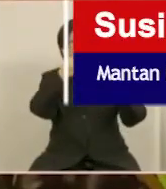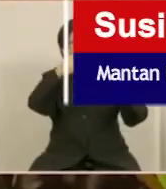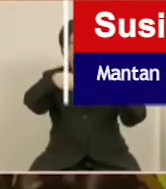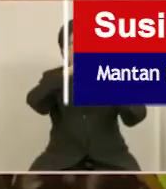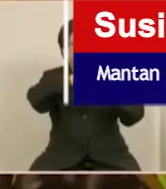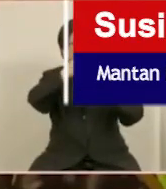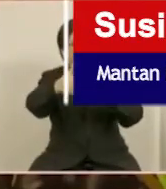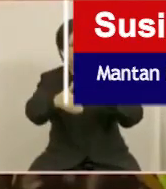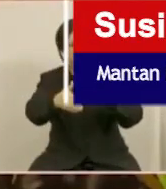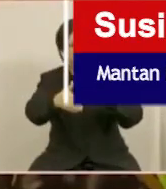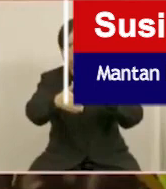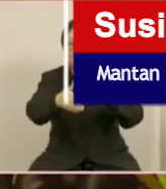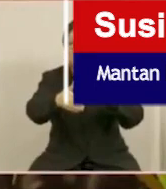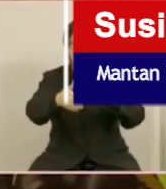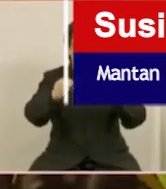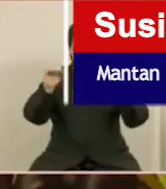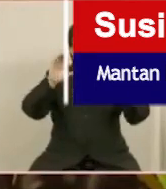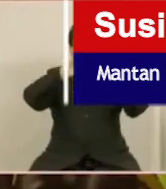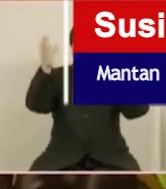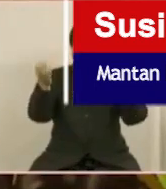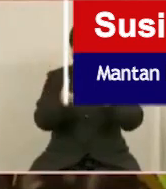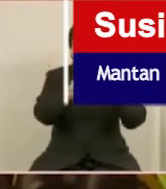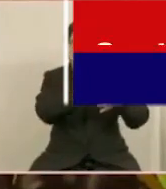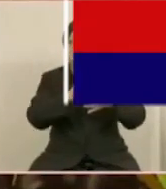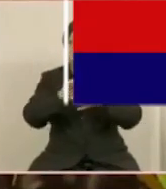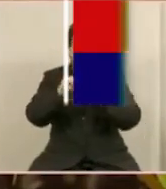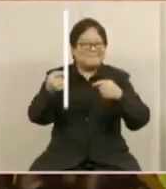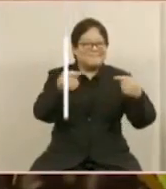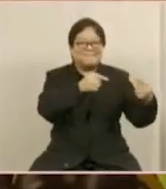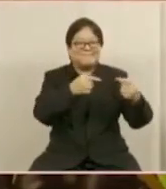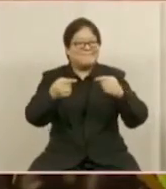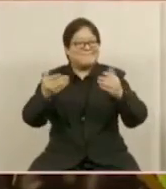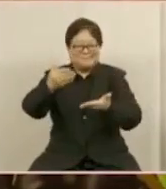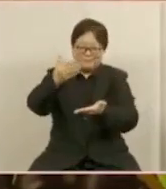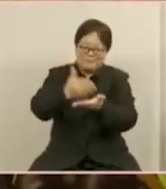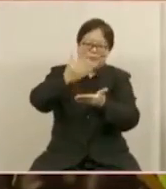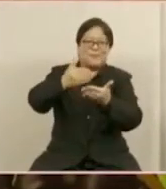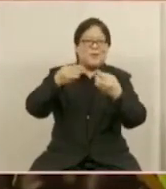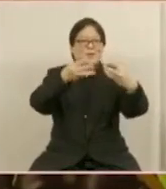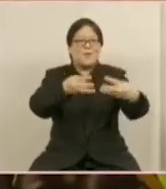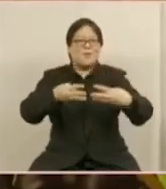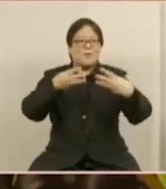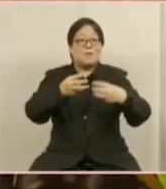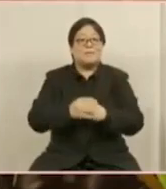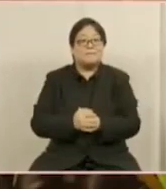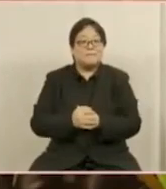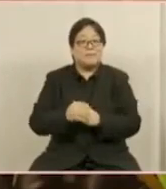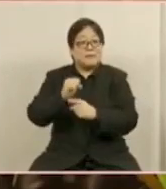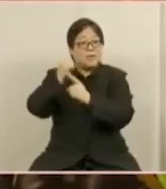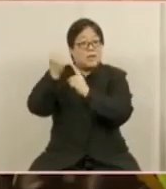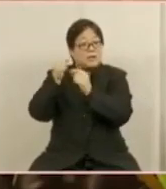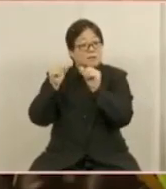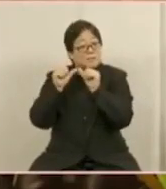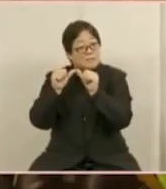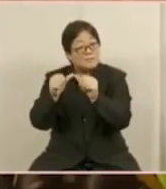it seemed that there is no Global Unity to stop the war if the situation continues and